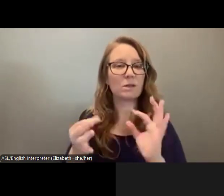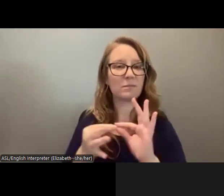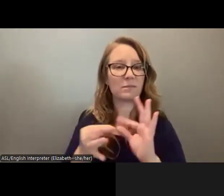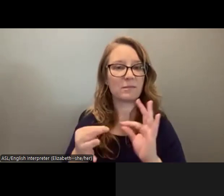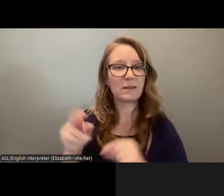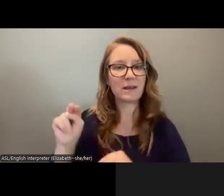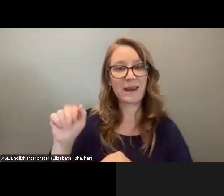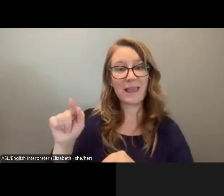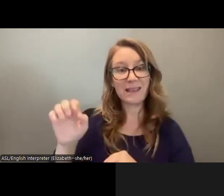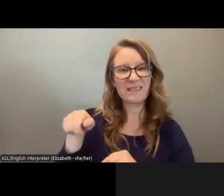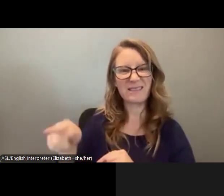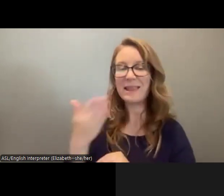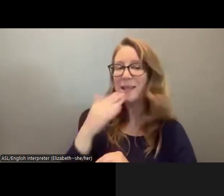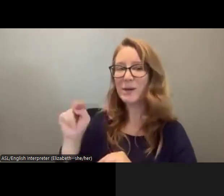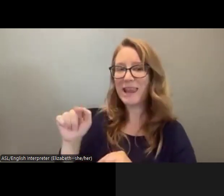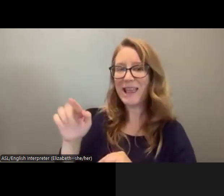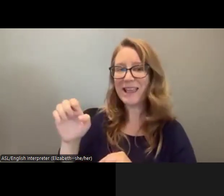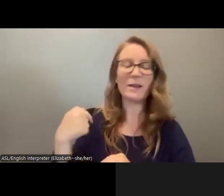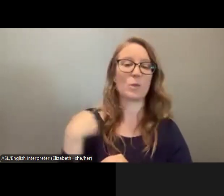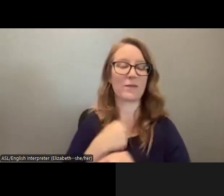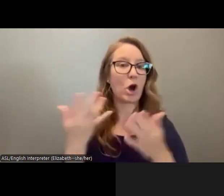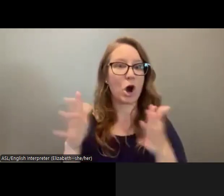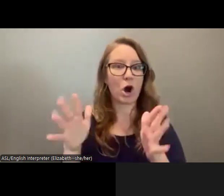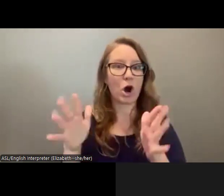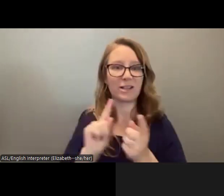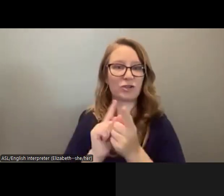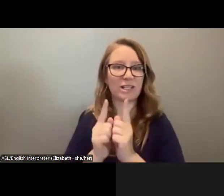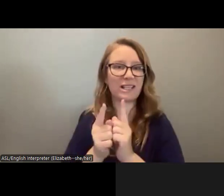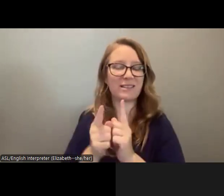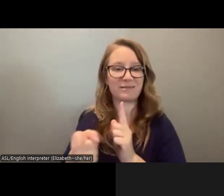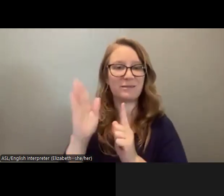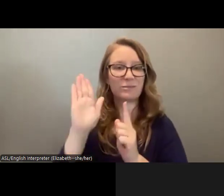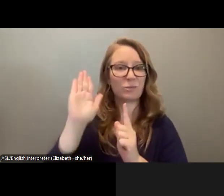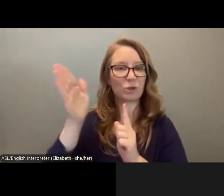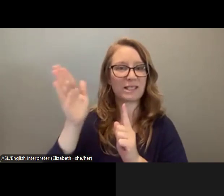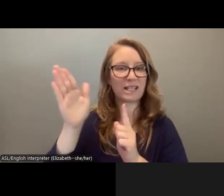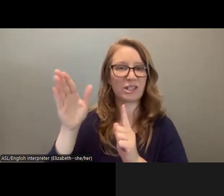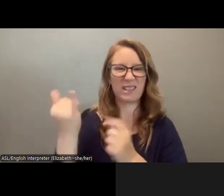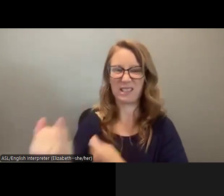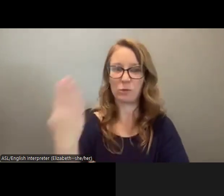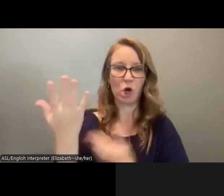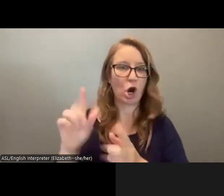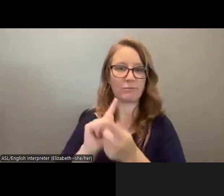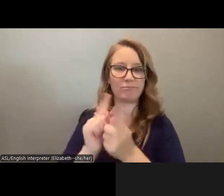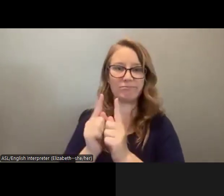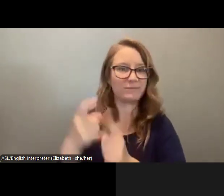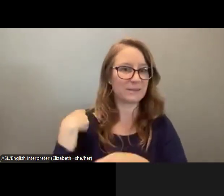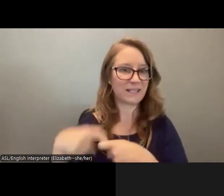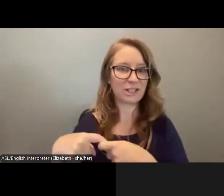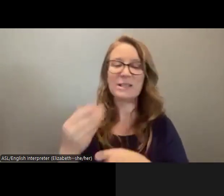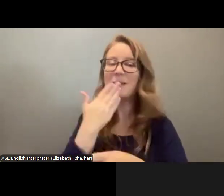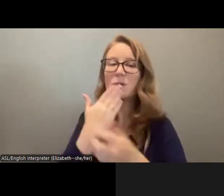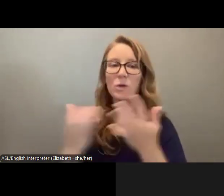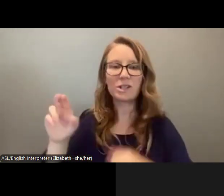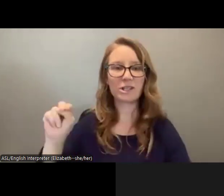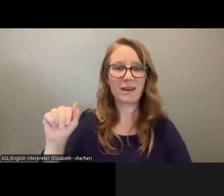thank you, Nate, has noted we have already translated the presentation deck this morning into Spanish. Thank you so much,